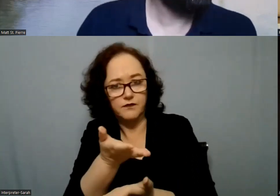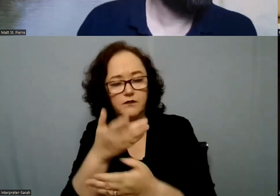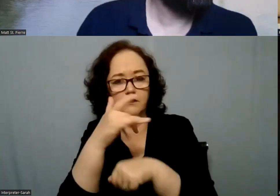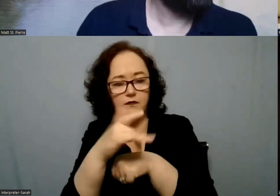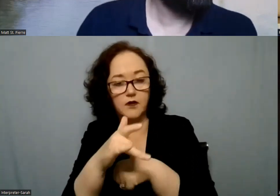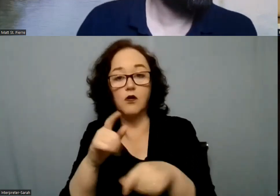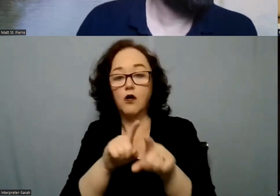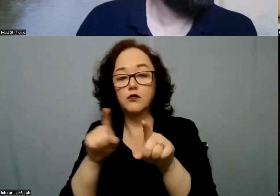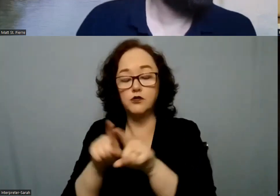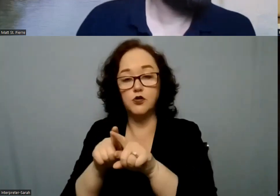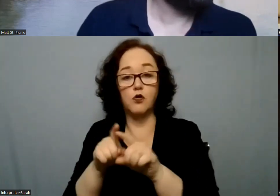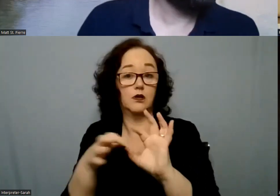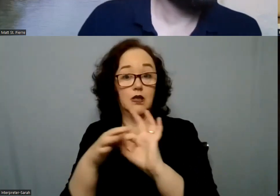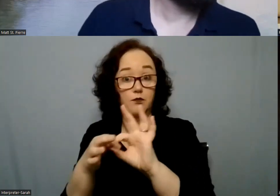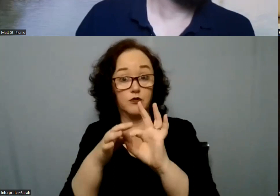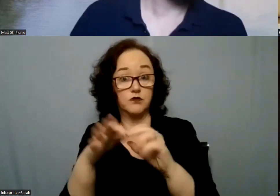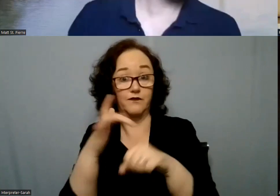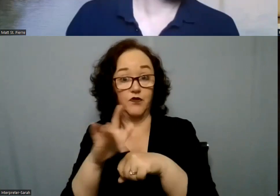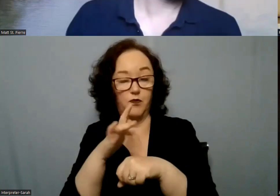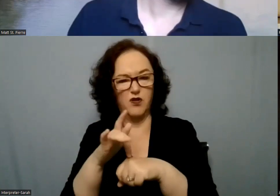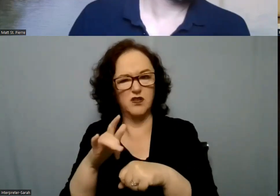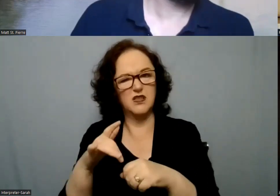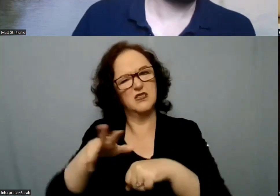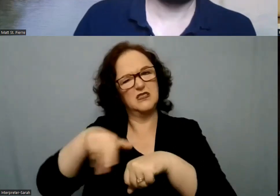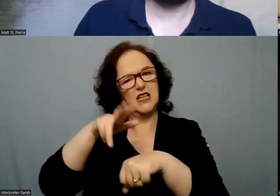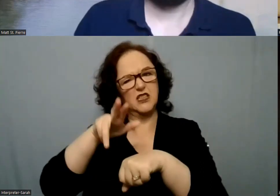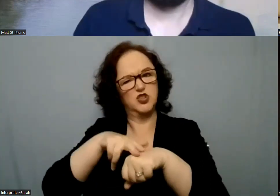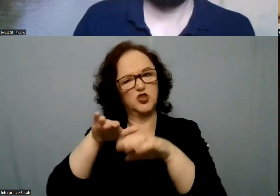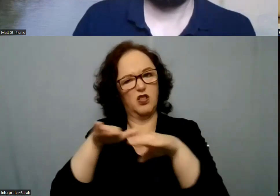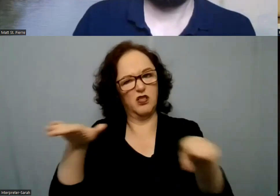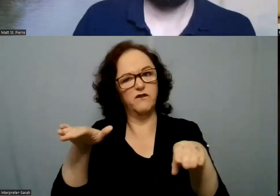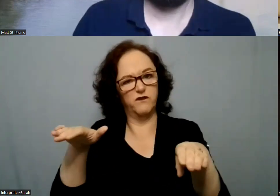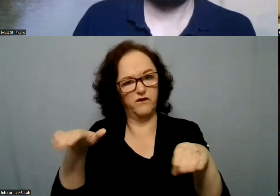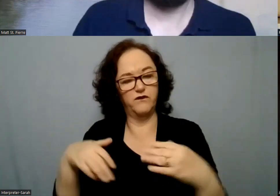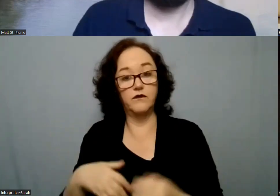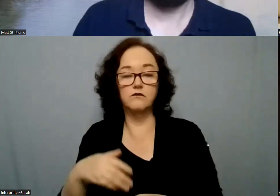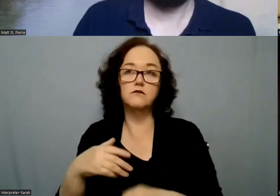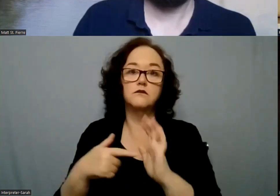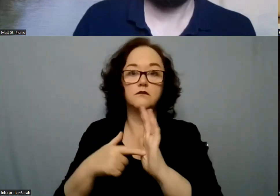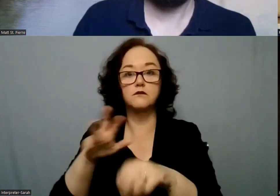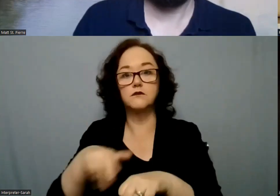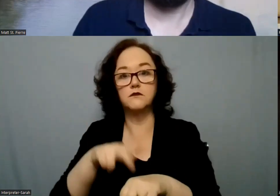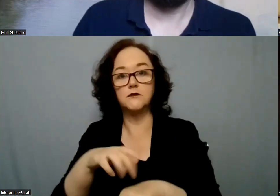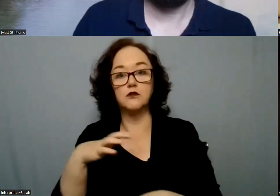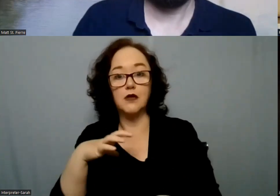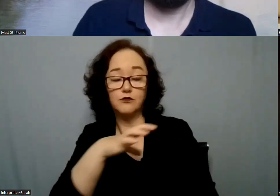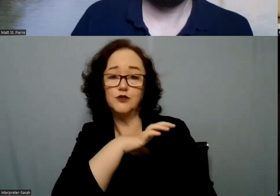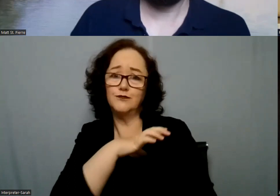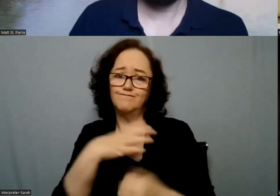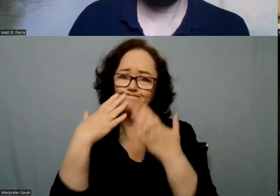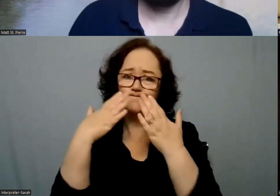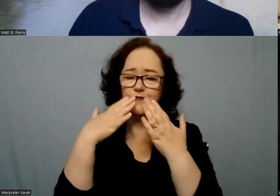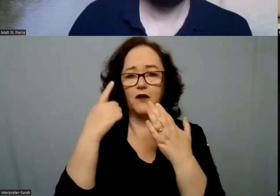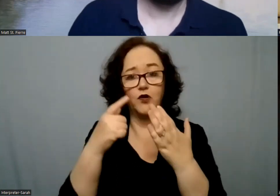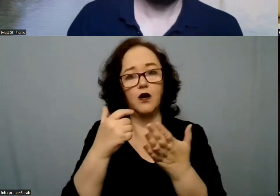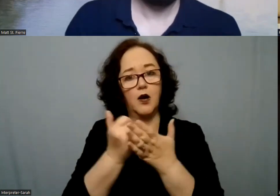at the national level with each state. So again, kudos to the National Council and NASHBID for making that happen.